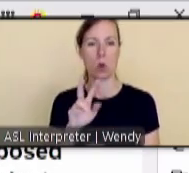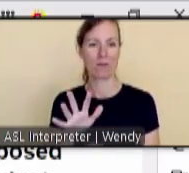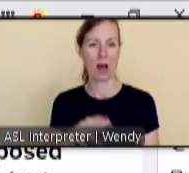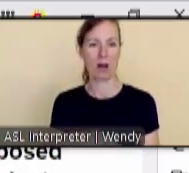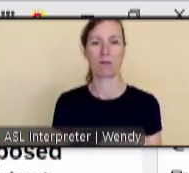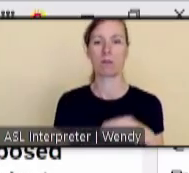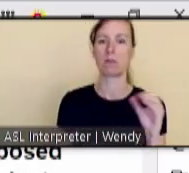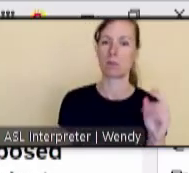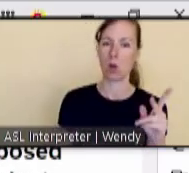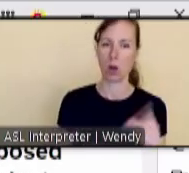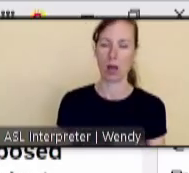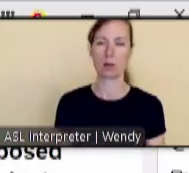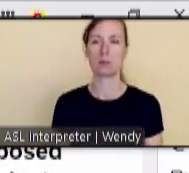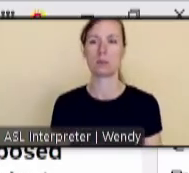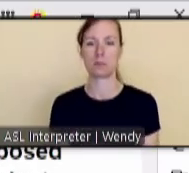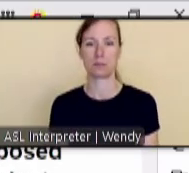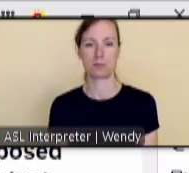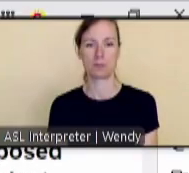Mr. Chairman.